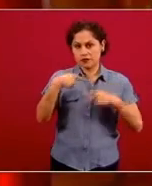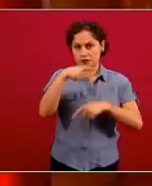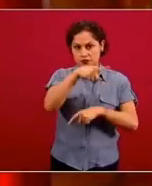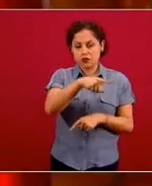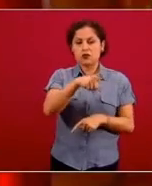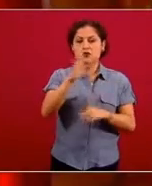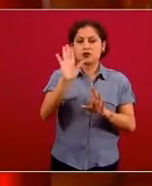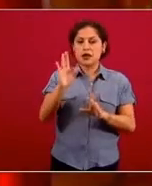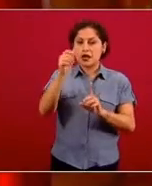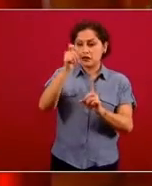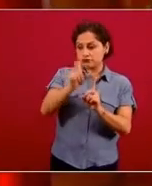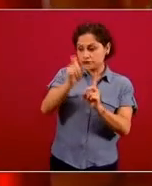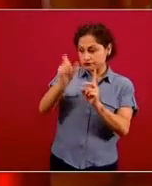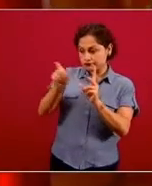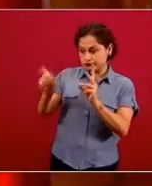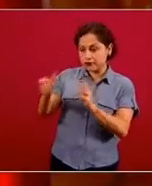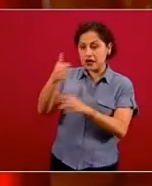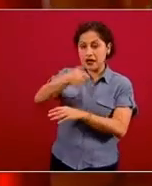there.